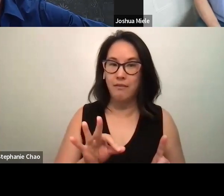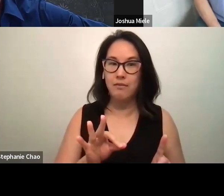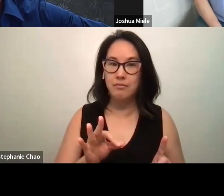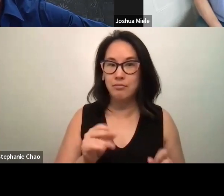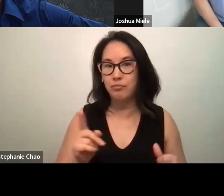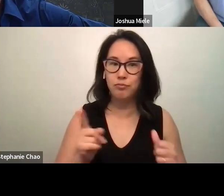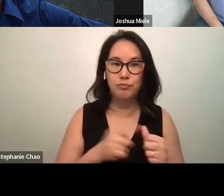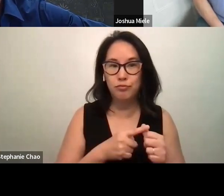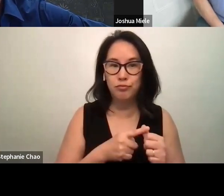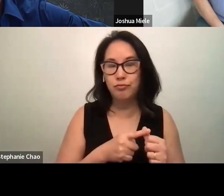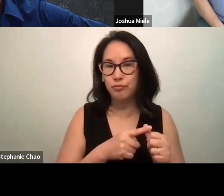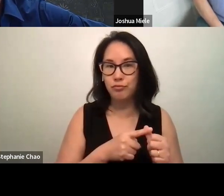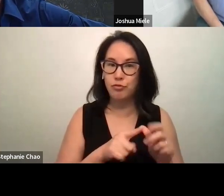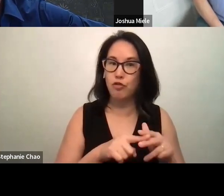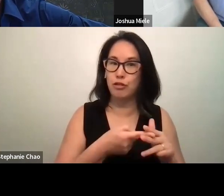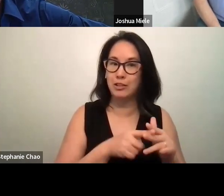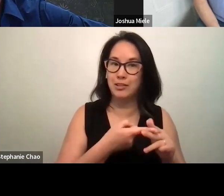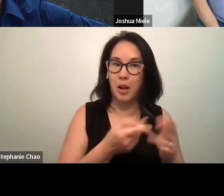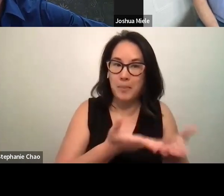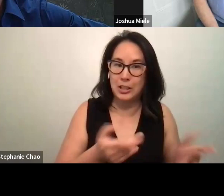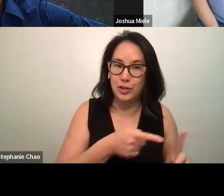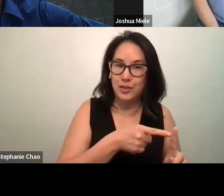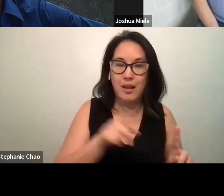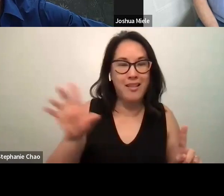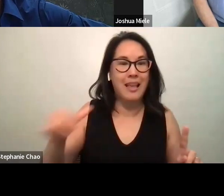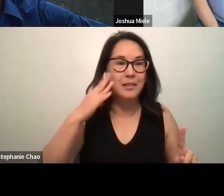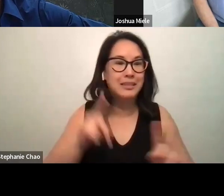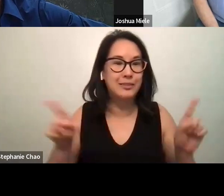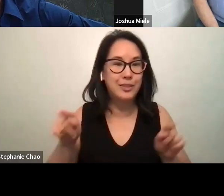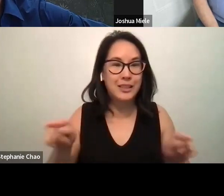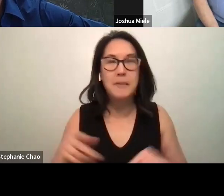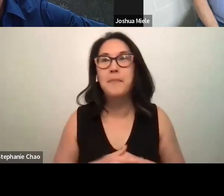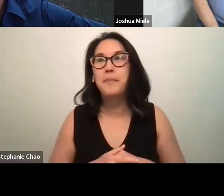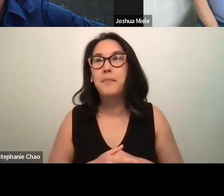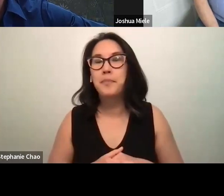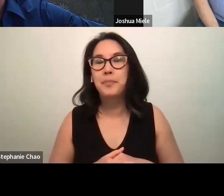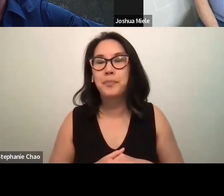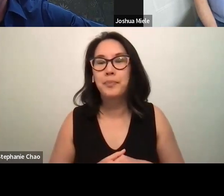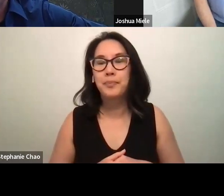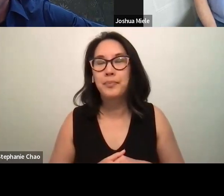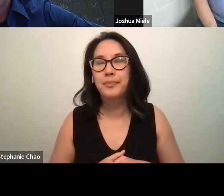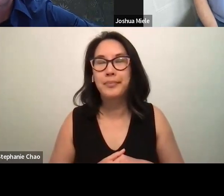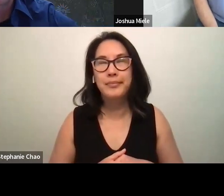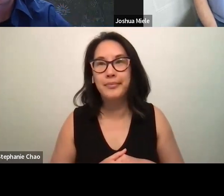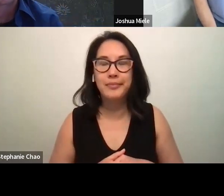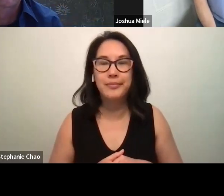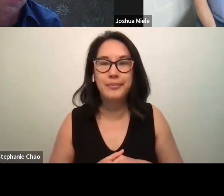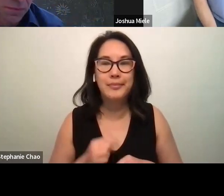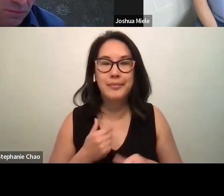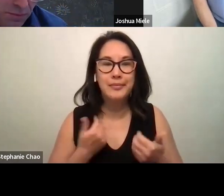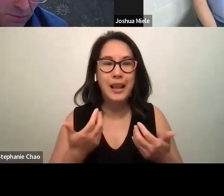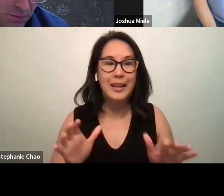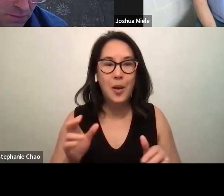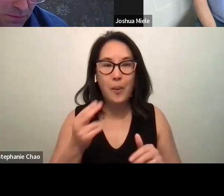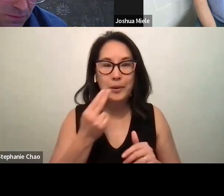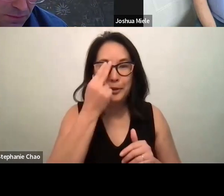might be. And so this gets into questions of you know, I don't want to nerd out on this too hard,